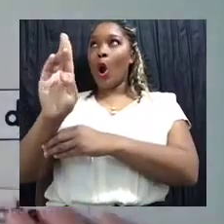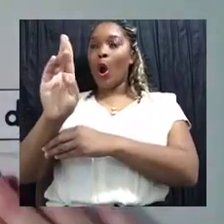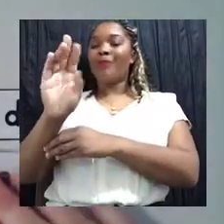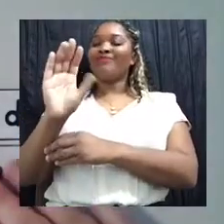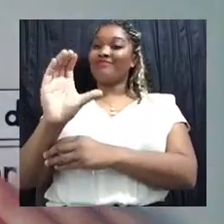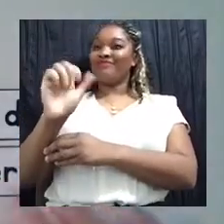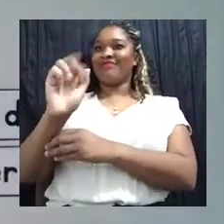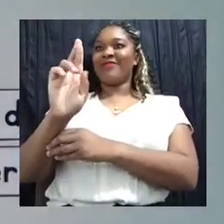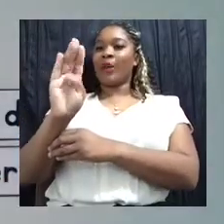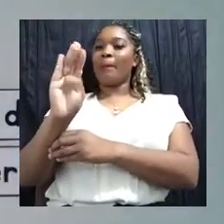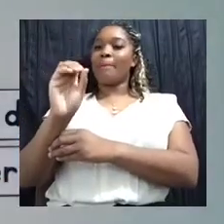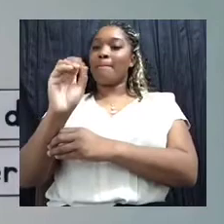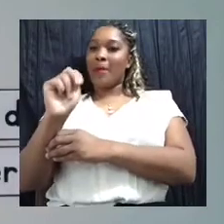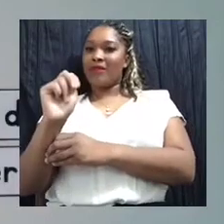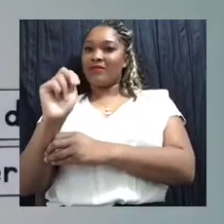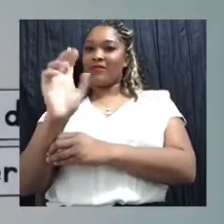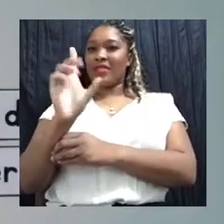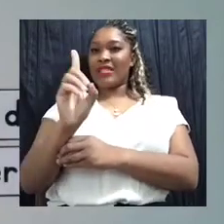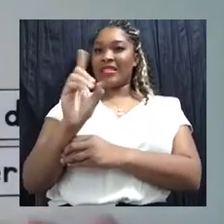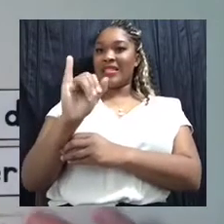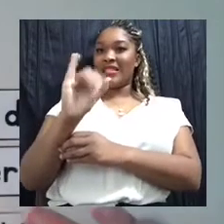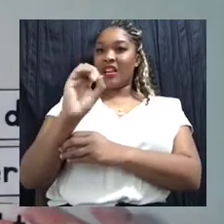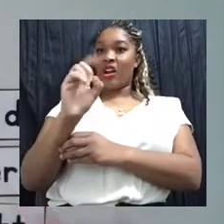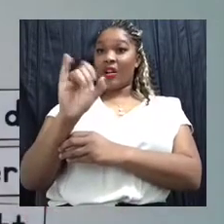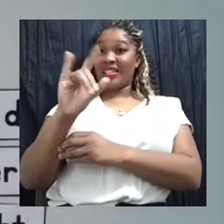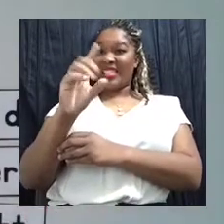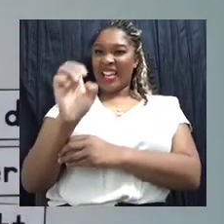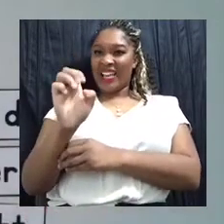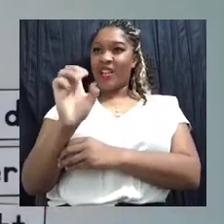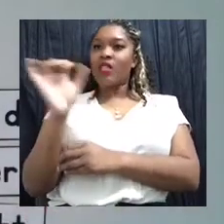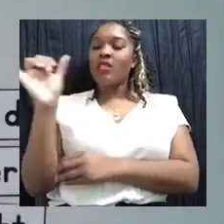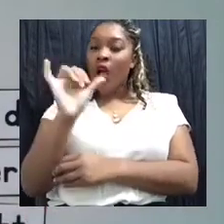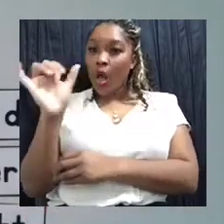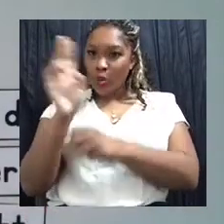water and sunlight,